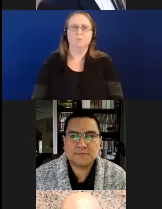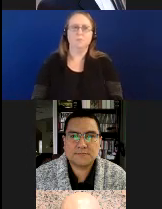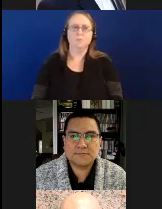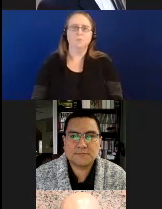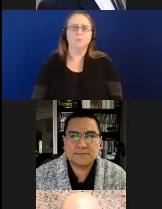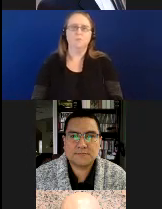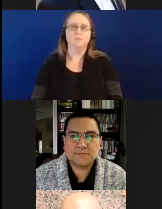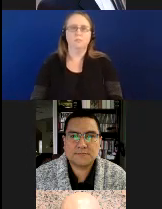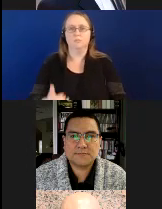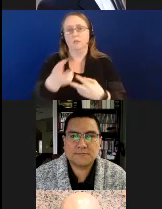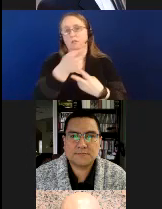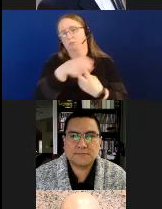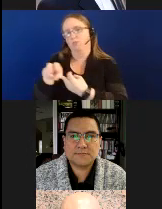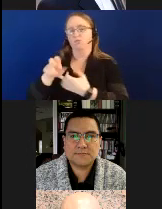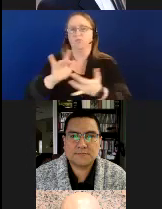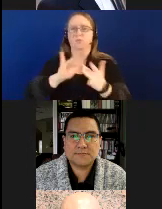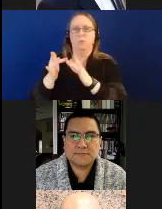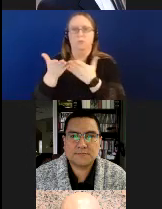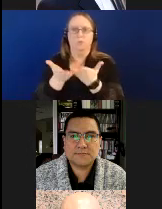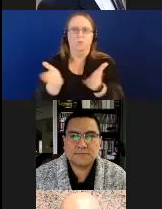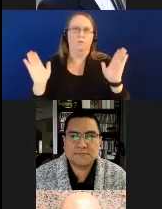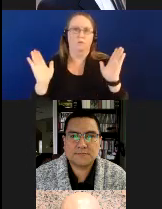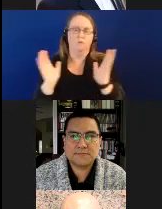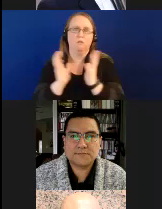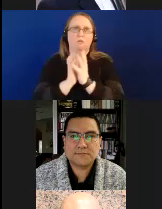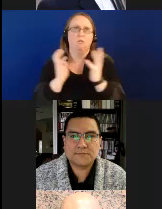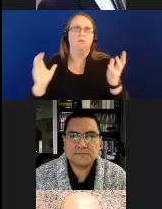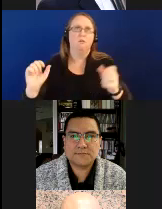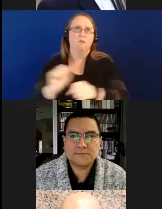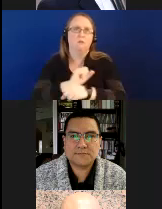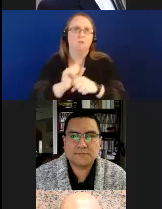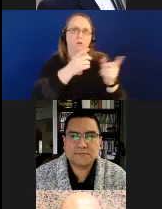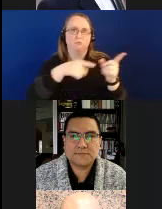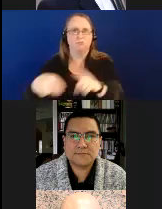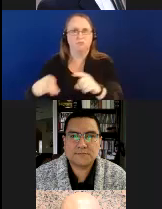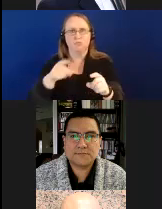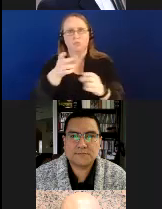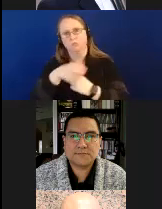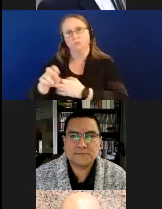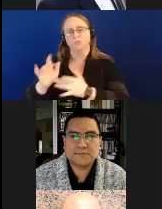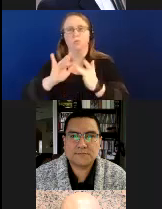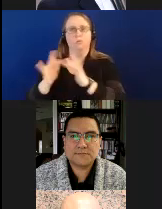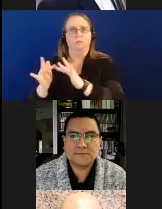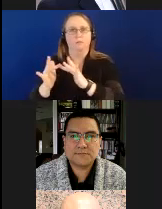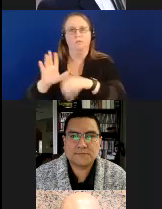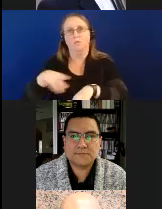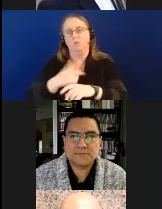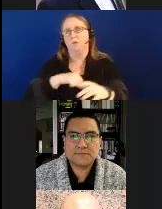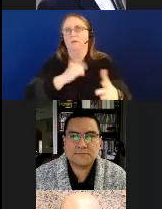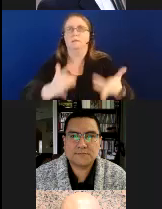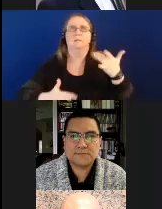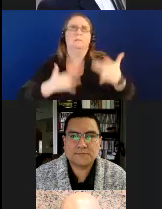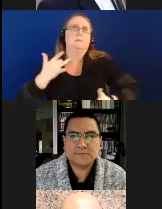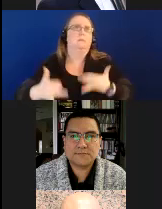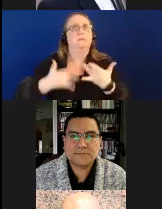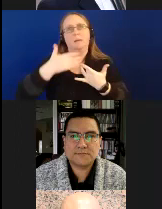The move to online overall, I will say there's a lot of work going on with the move to online, right? So of course we're really excited about the better